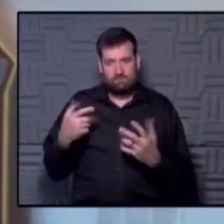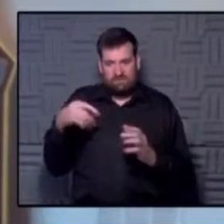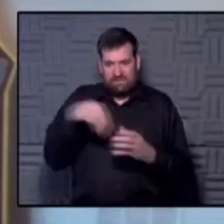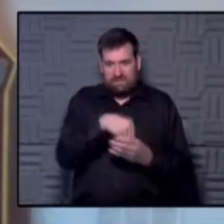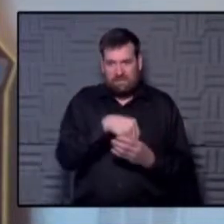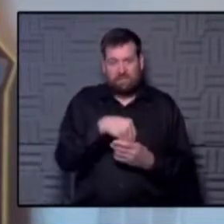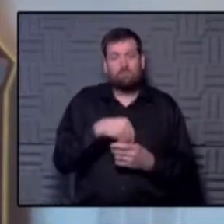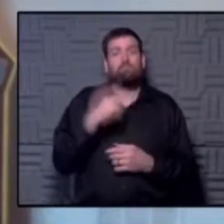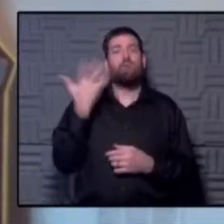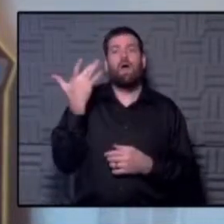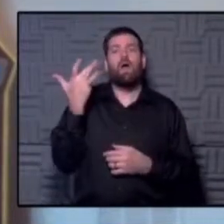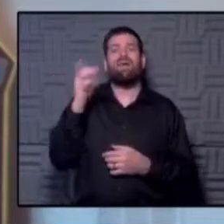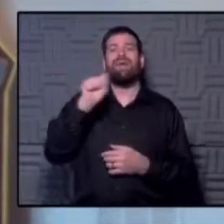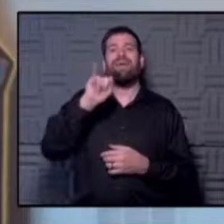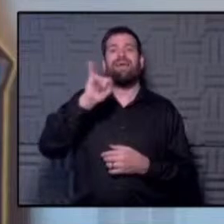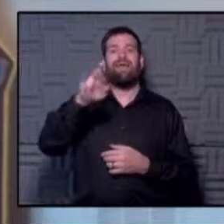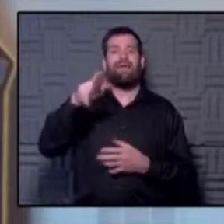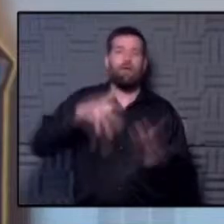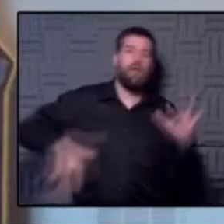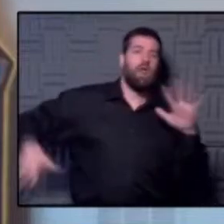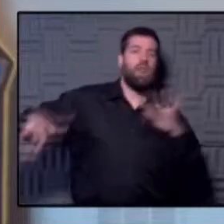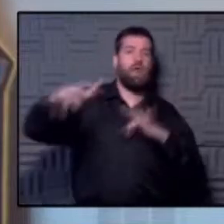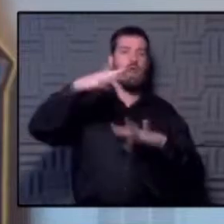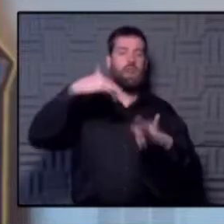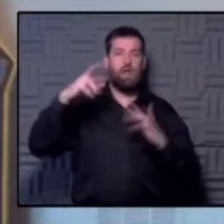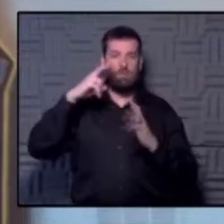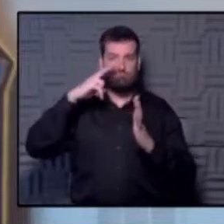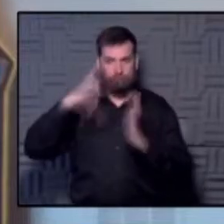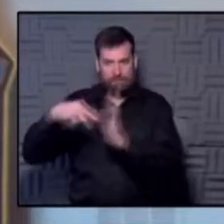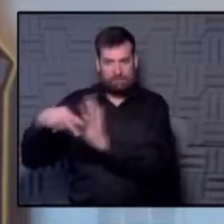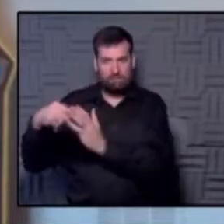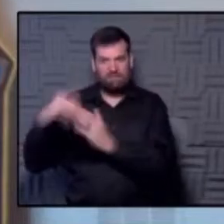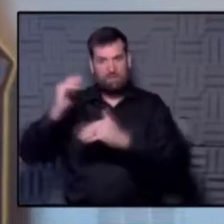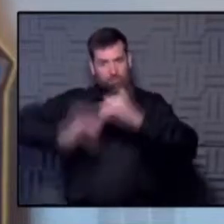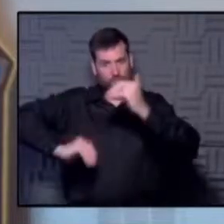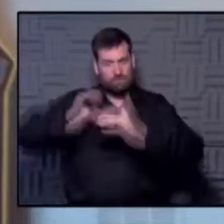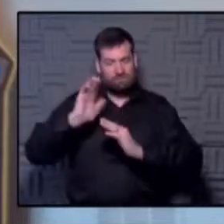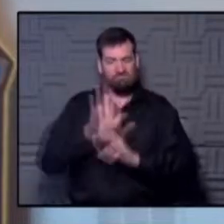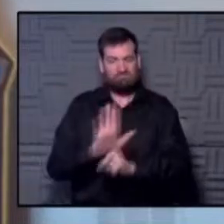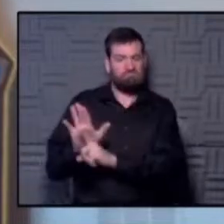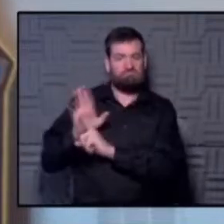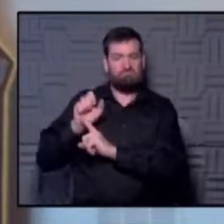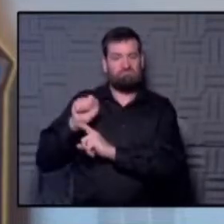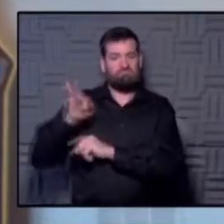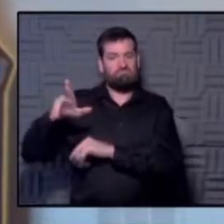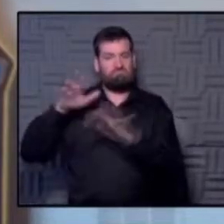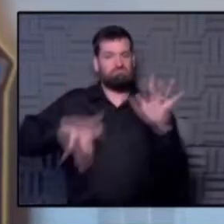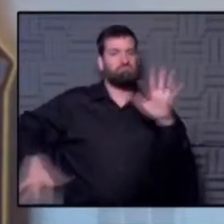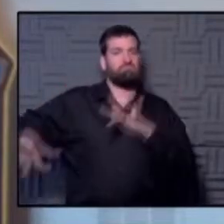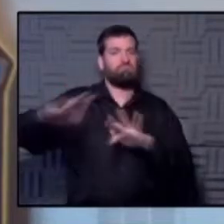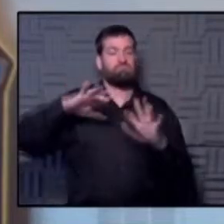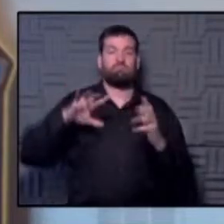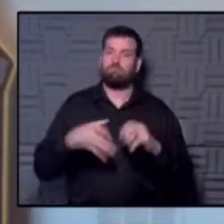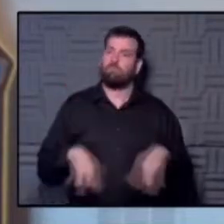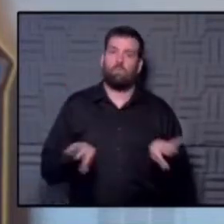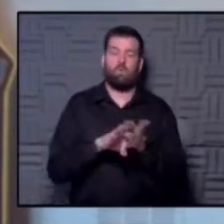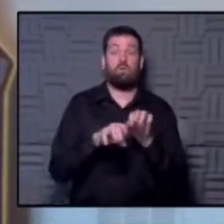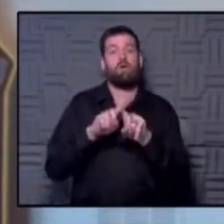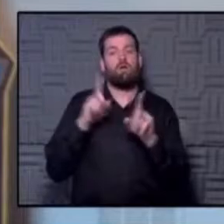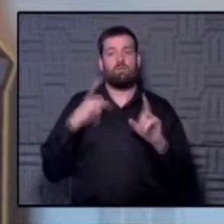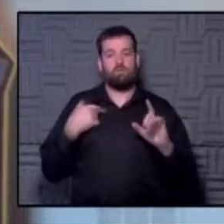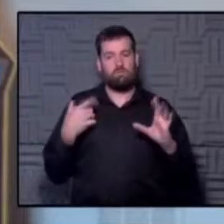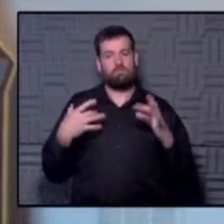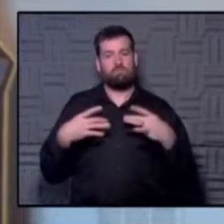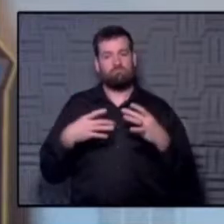about ventilation, and you're starting to read more about ventilation in buildings now, and I think that's also important. But I like to say